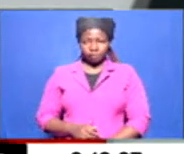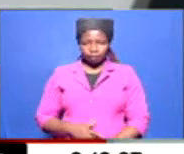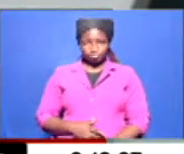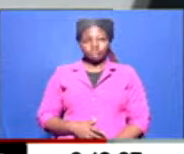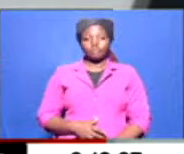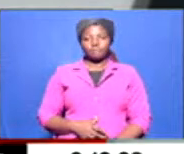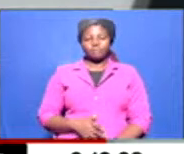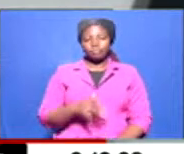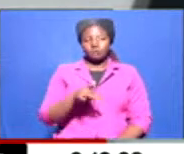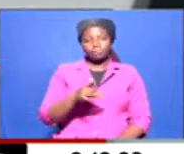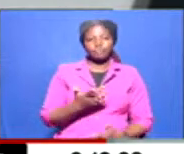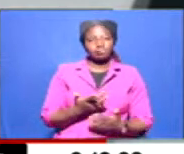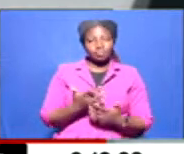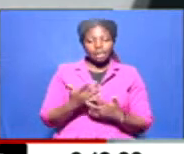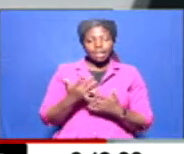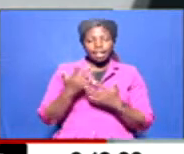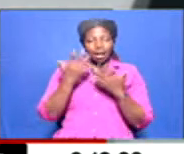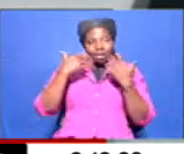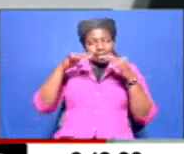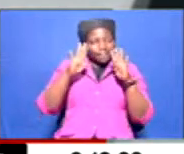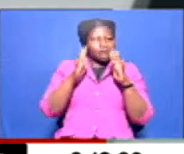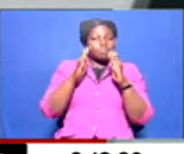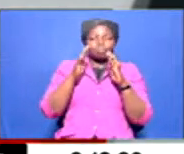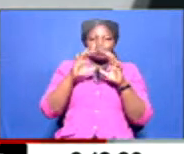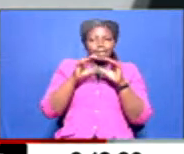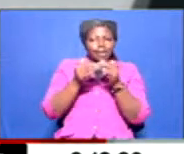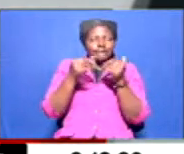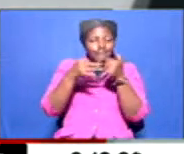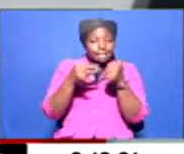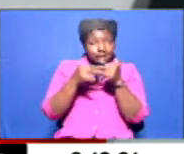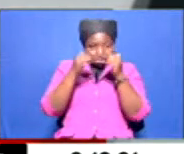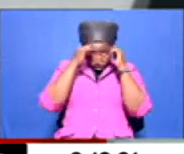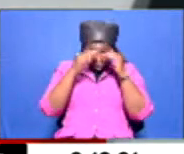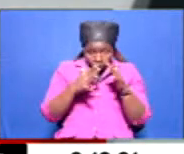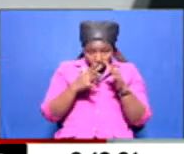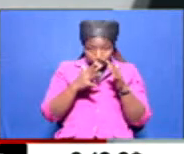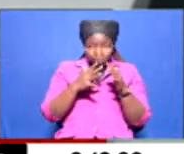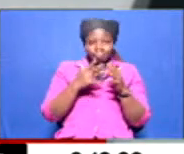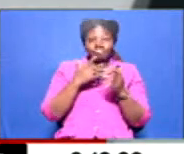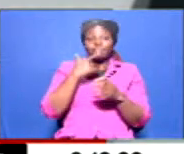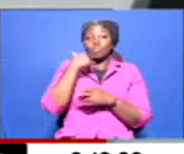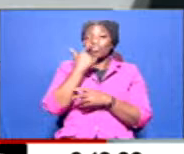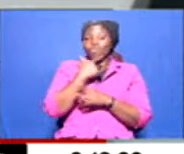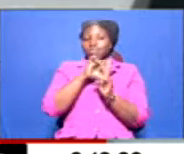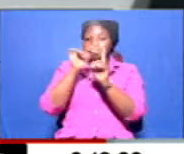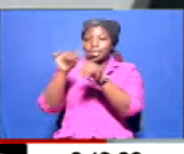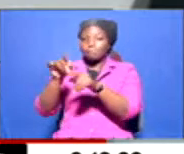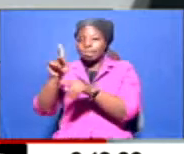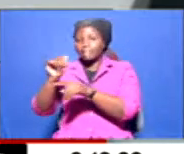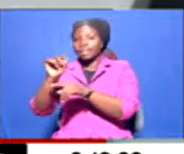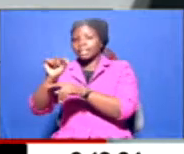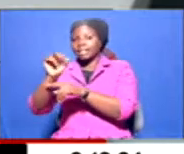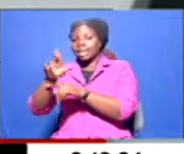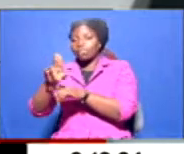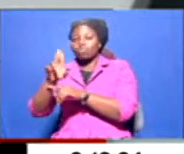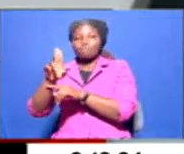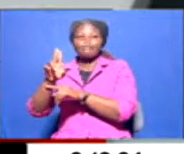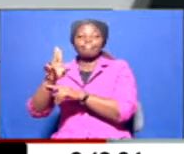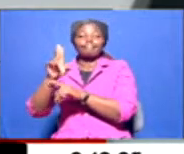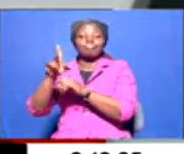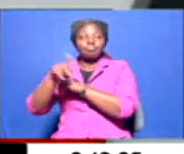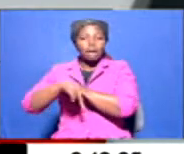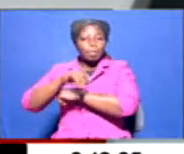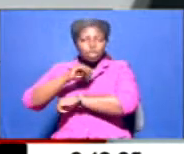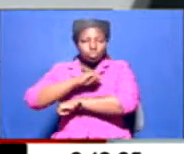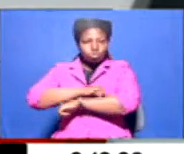who reported to Form 1 at Kangaroo Boys High School with a cock for school fees has finally received help